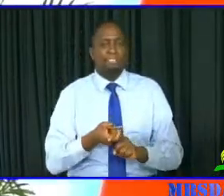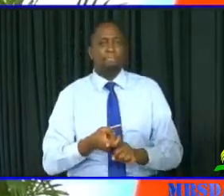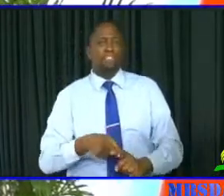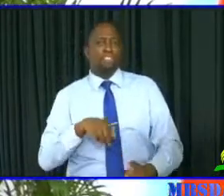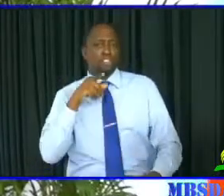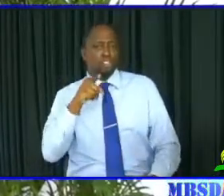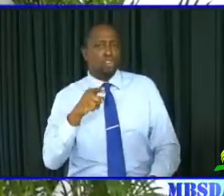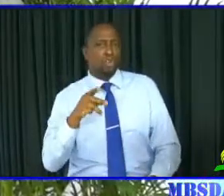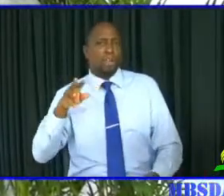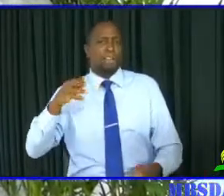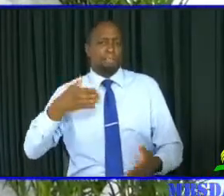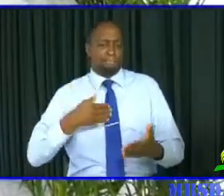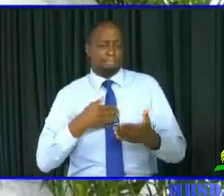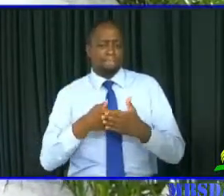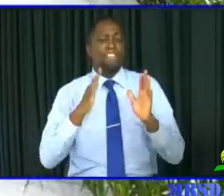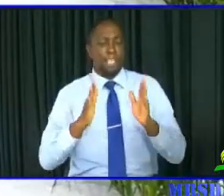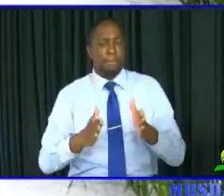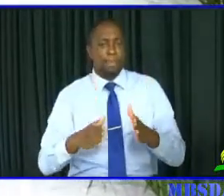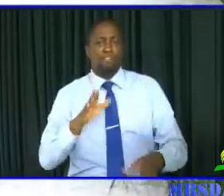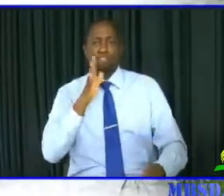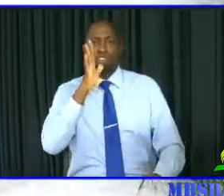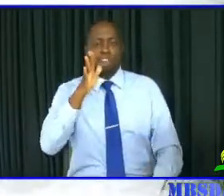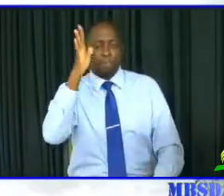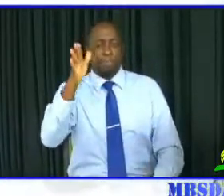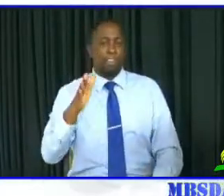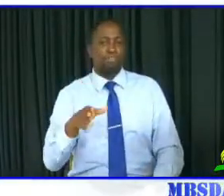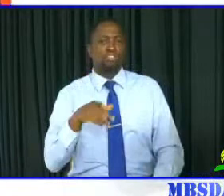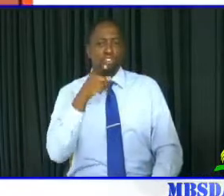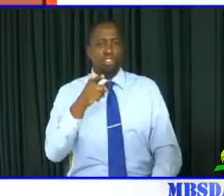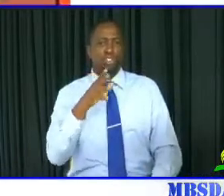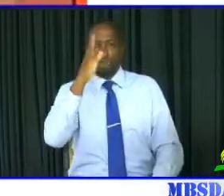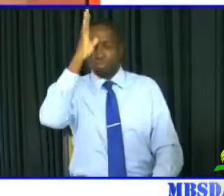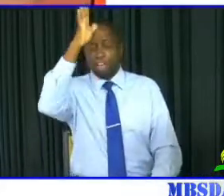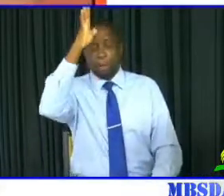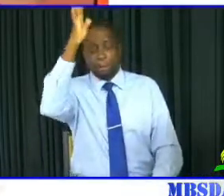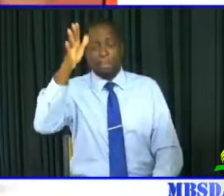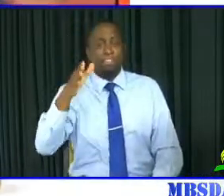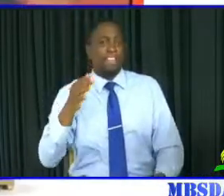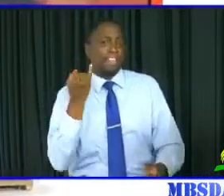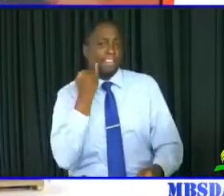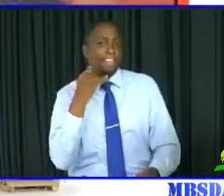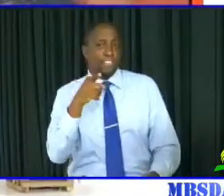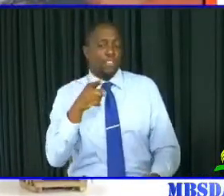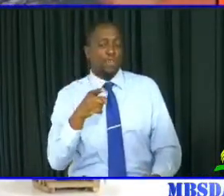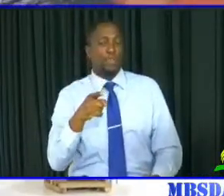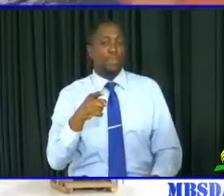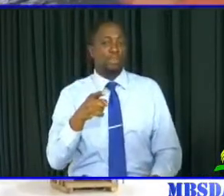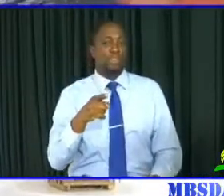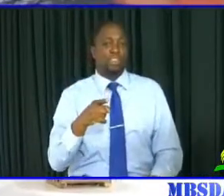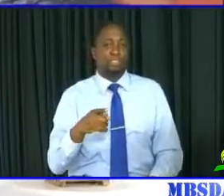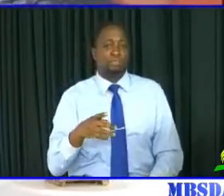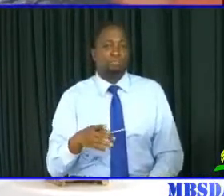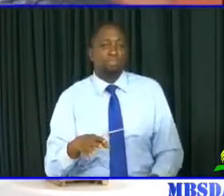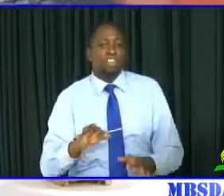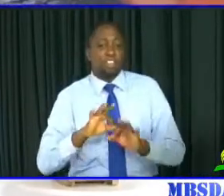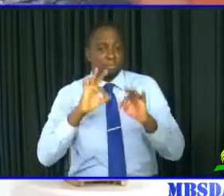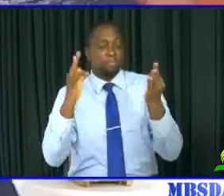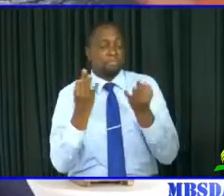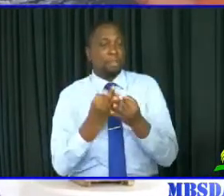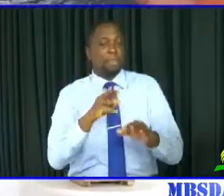you, my neighbor, if you, grandma, if you, grandpa, if you, adopted